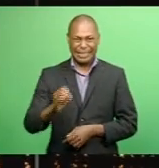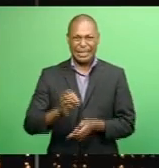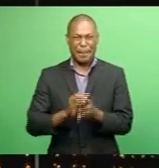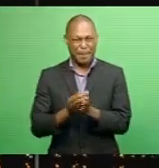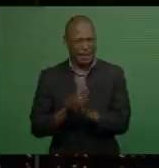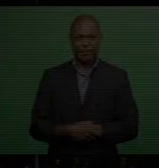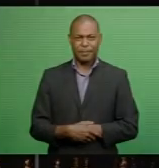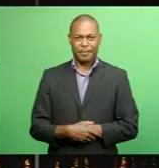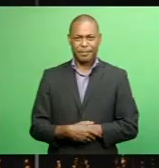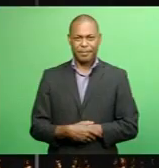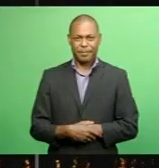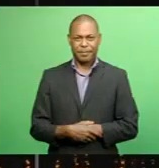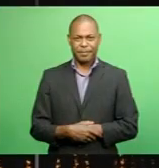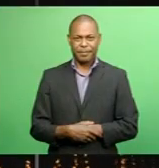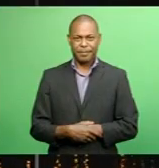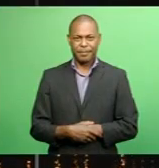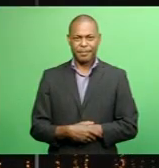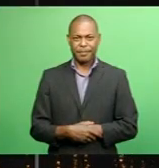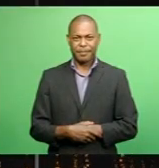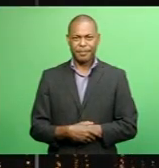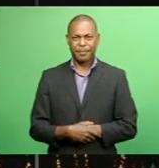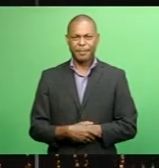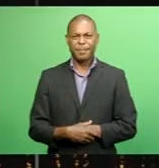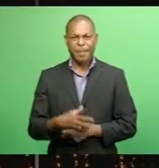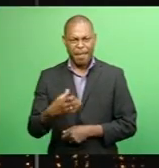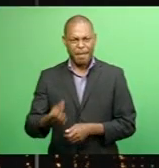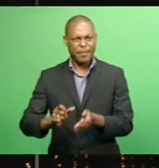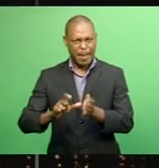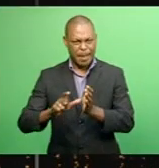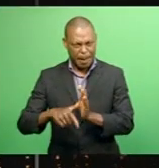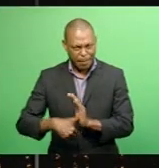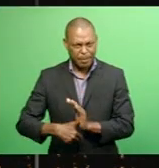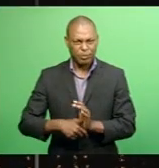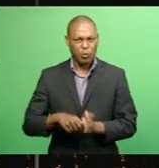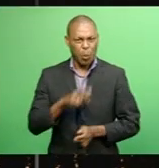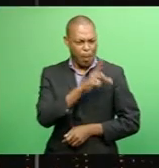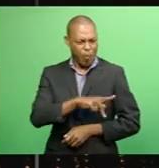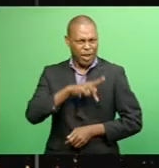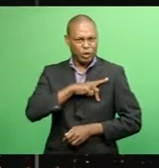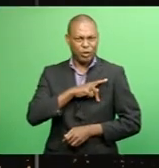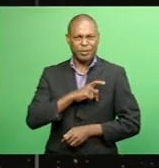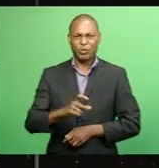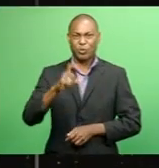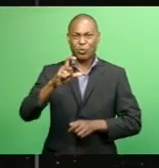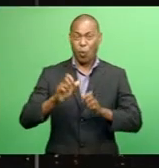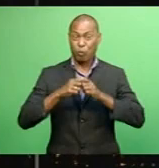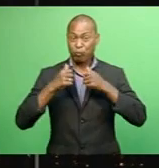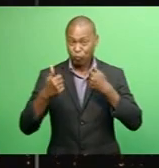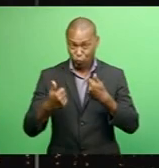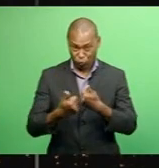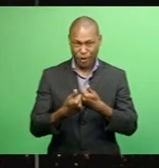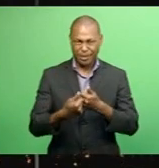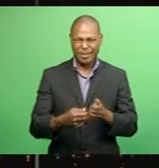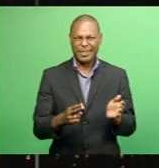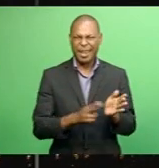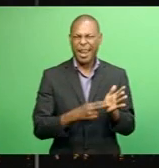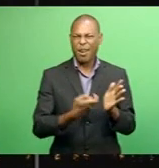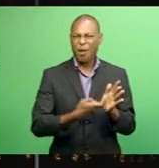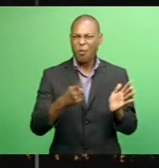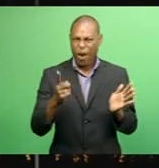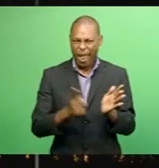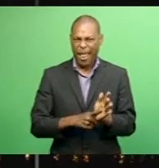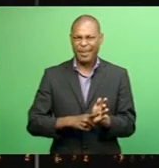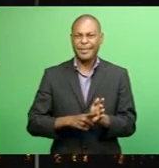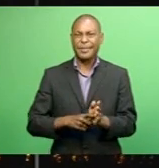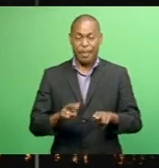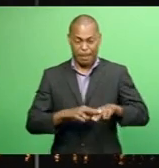conceding any points. Apart from the chances of securing a professional contract with the NRL, the Kaiviti